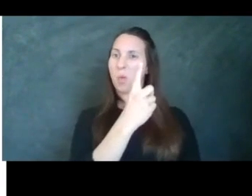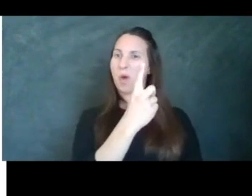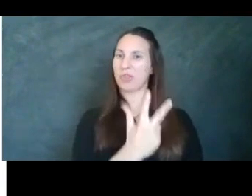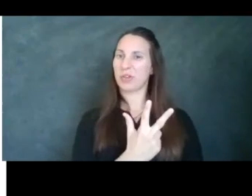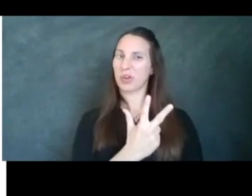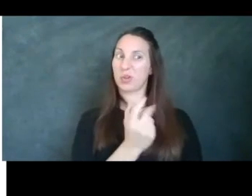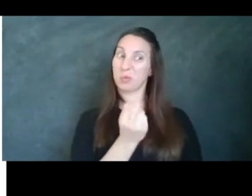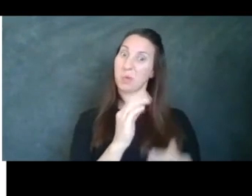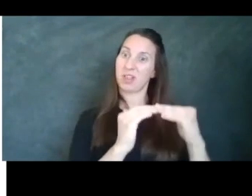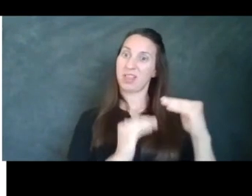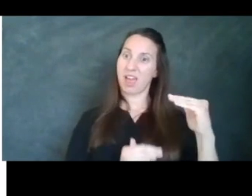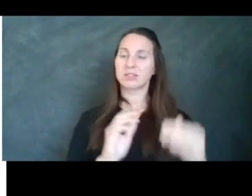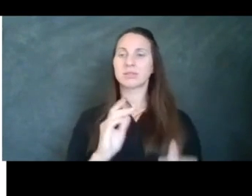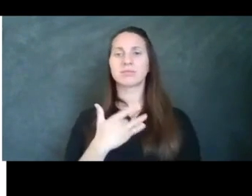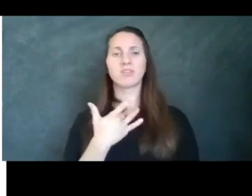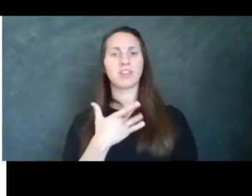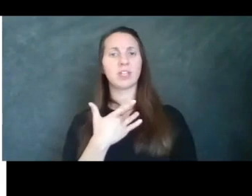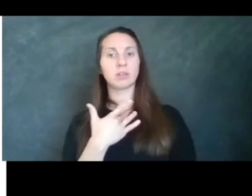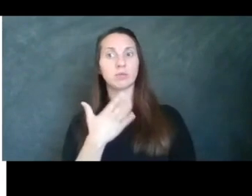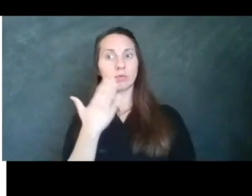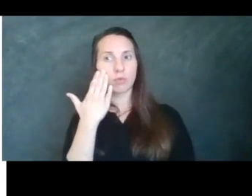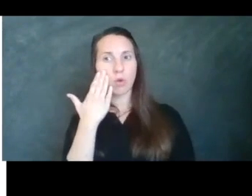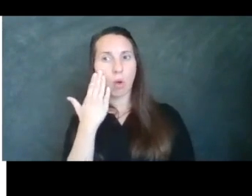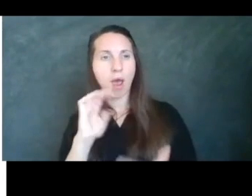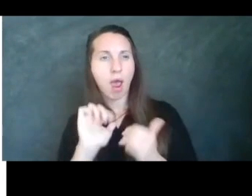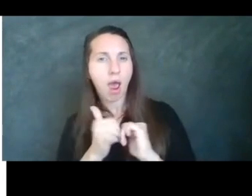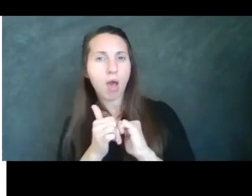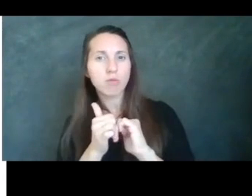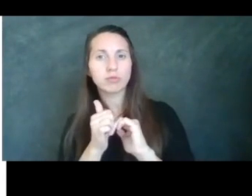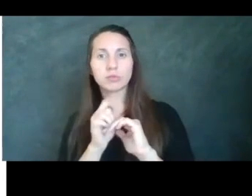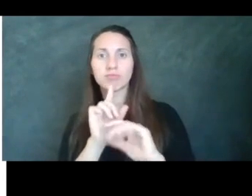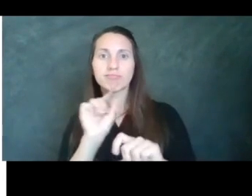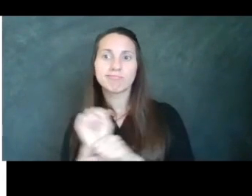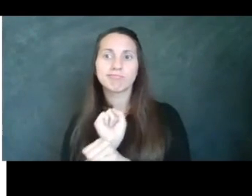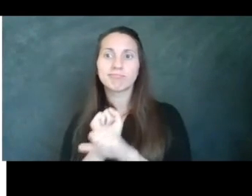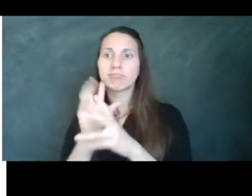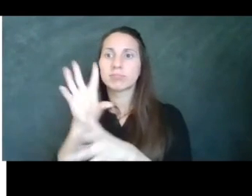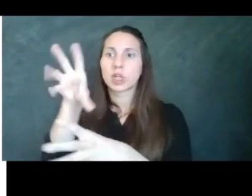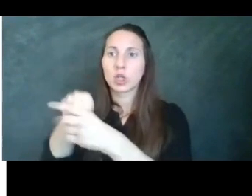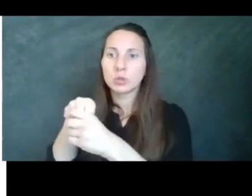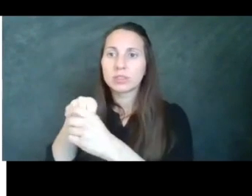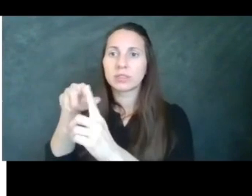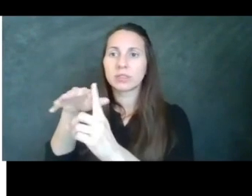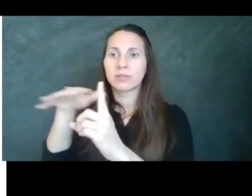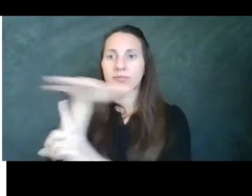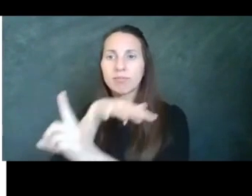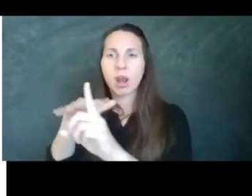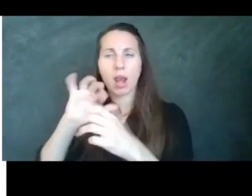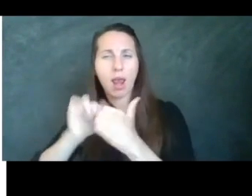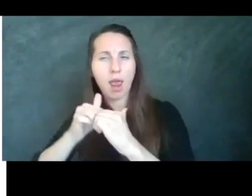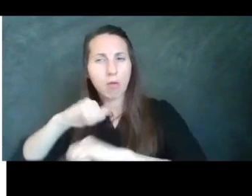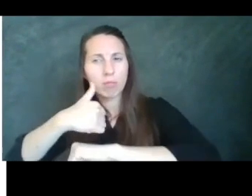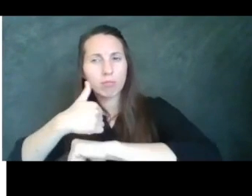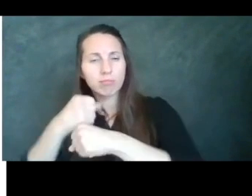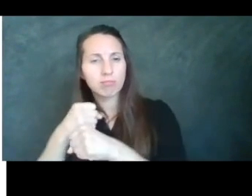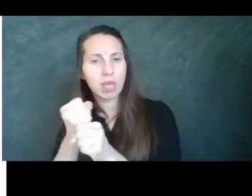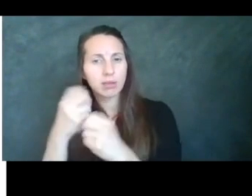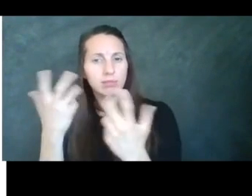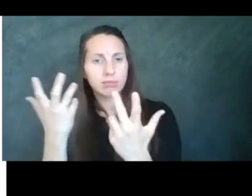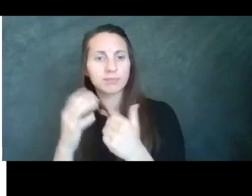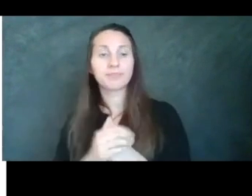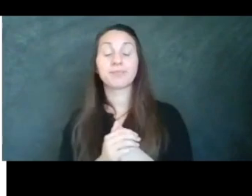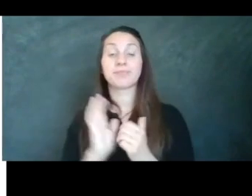really feel like they know how to do it and are doing all of the things that need to be done. Our goal in this series is to